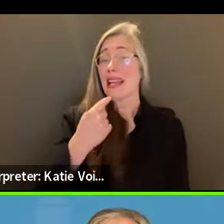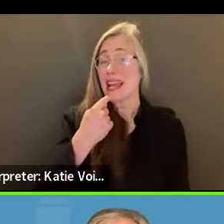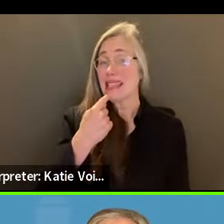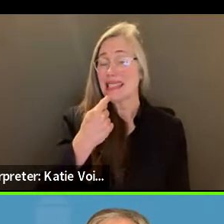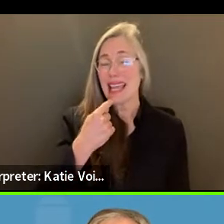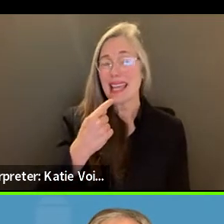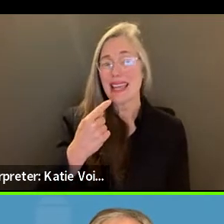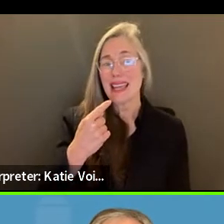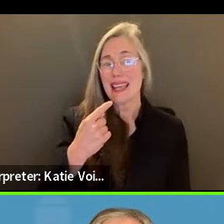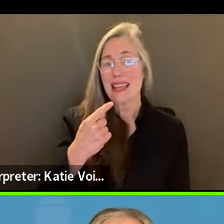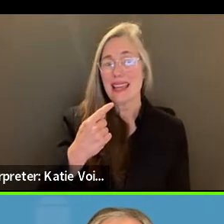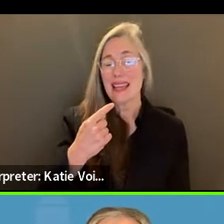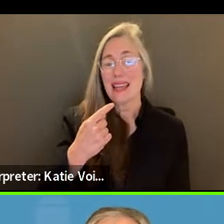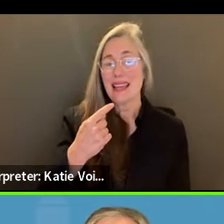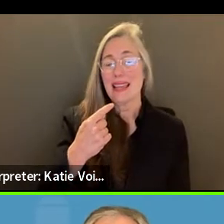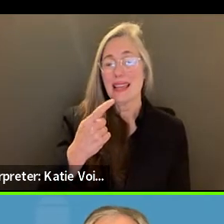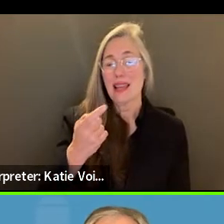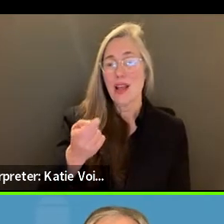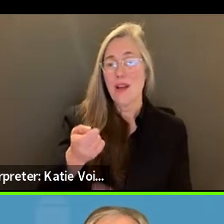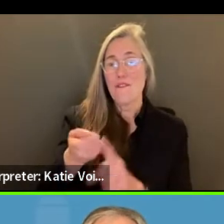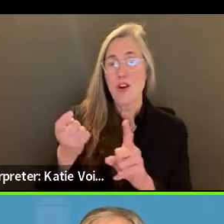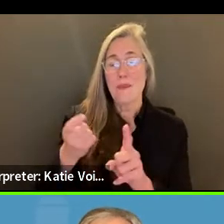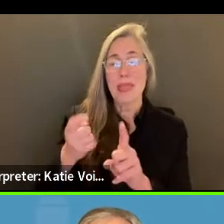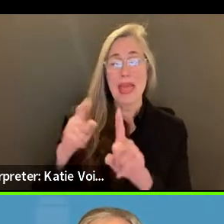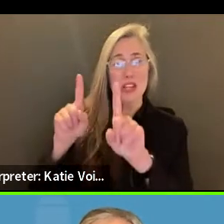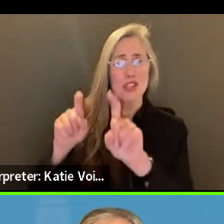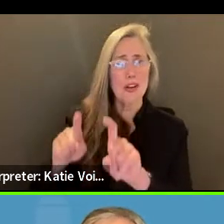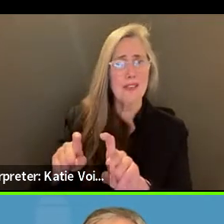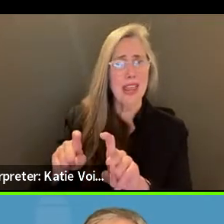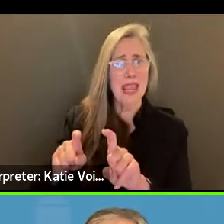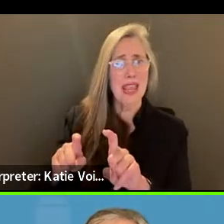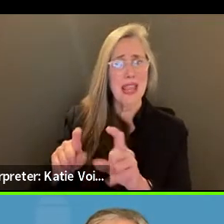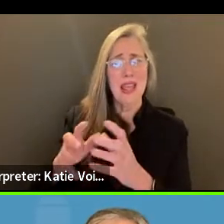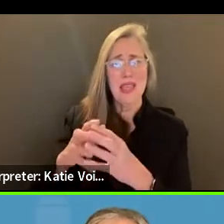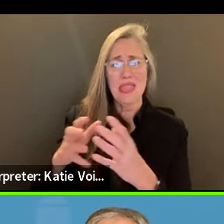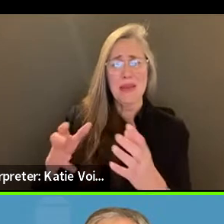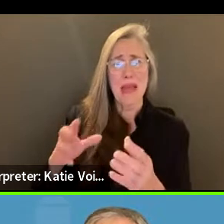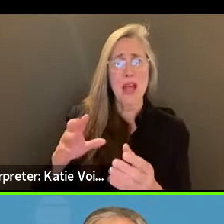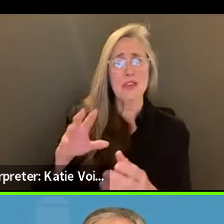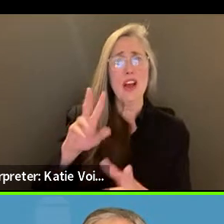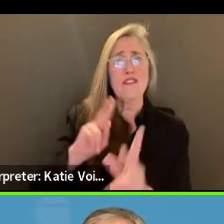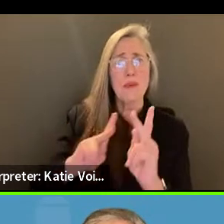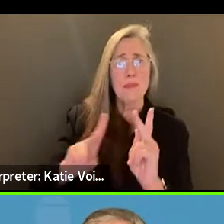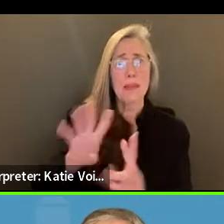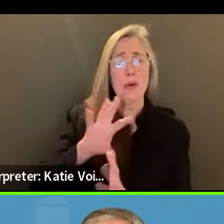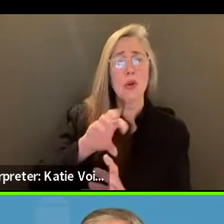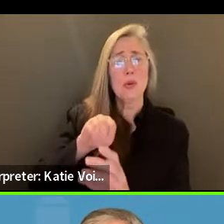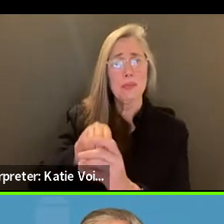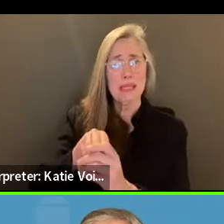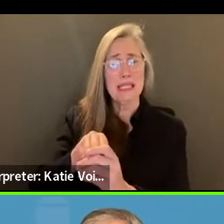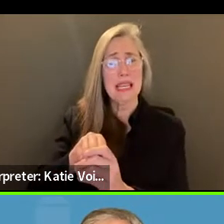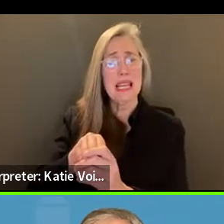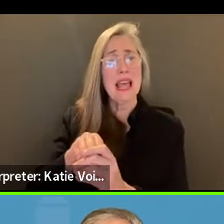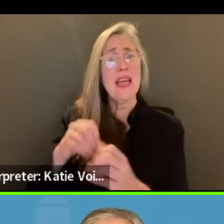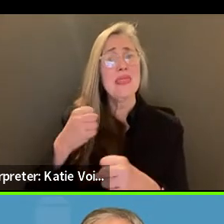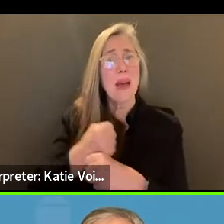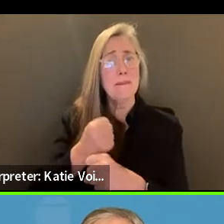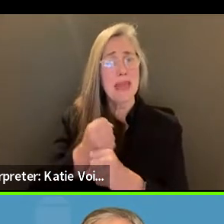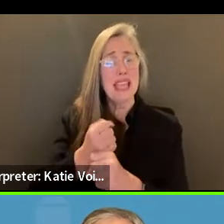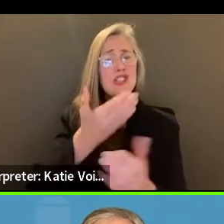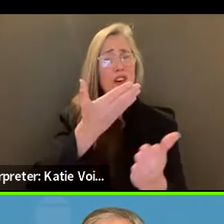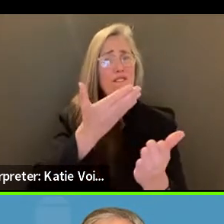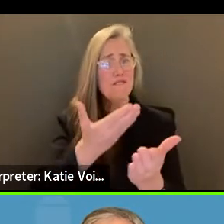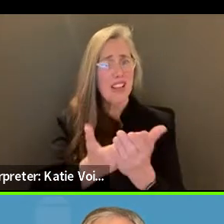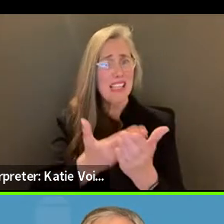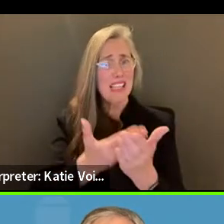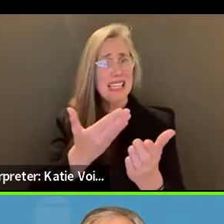that came out of the surveys, the amount of participation, strengthens the validity of what was going